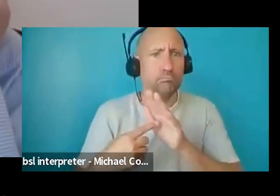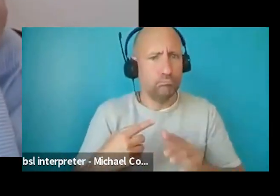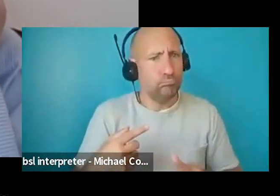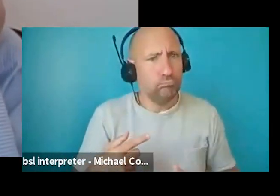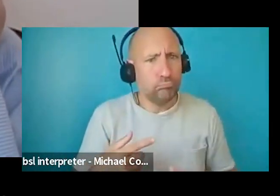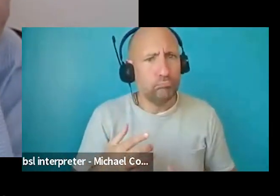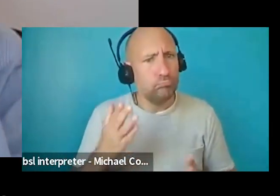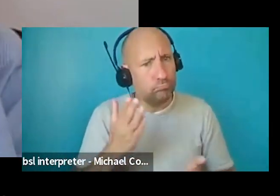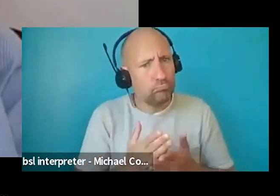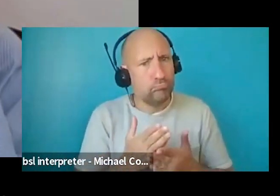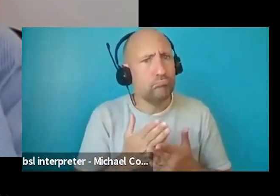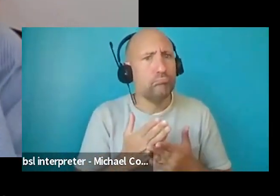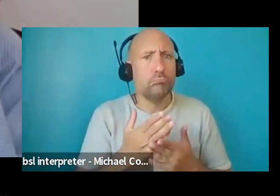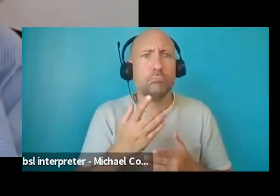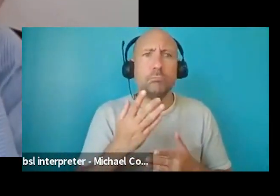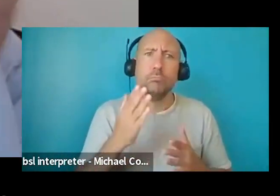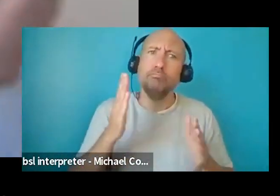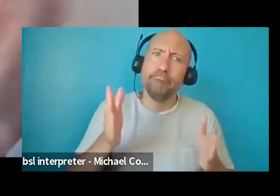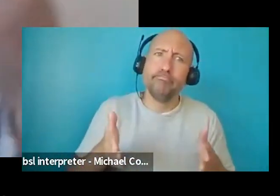possible to